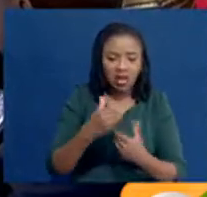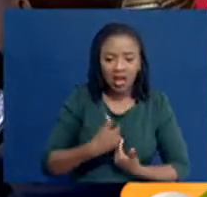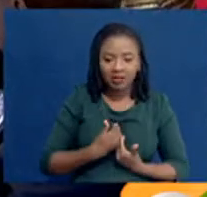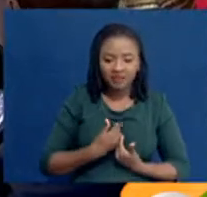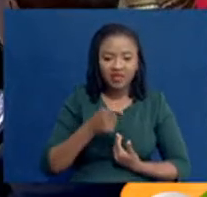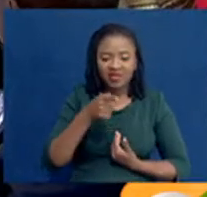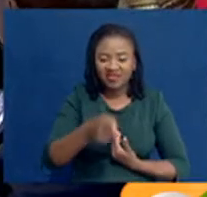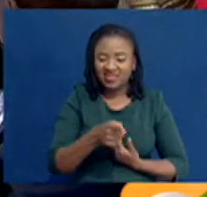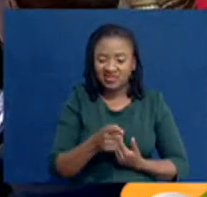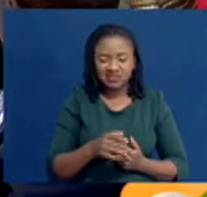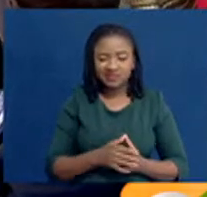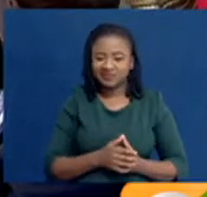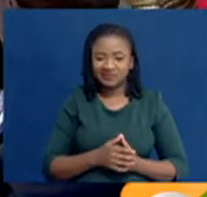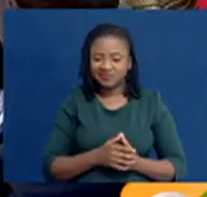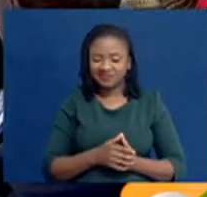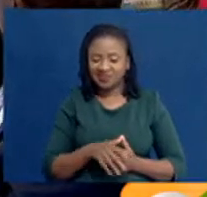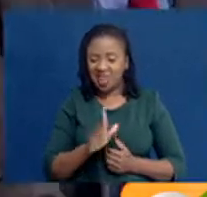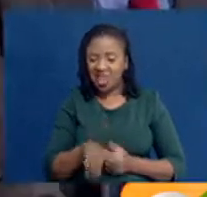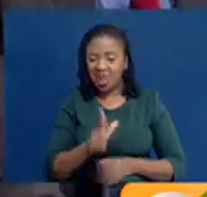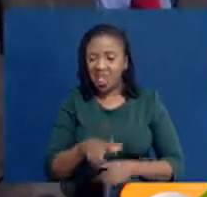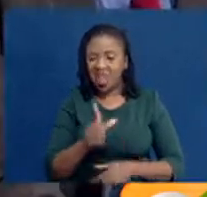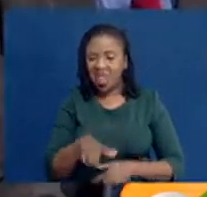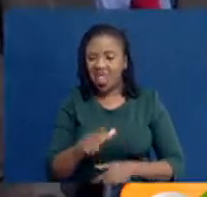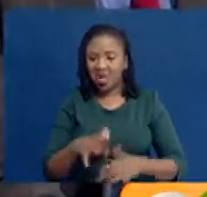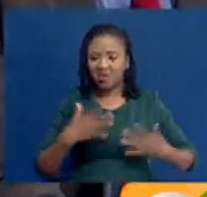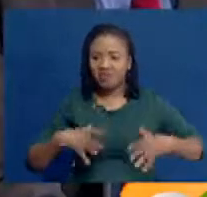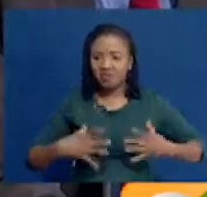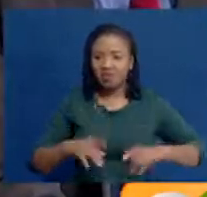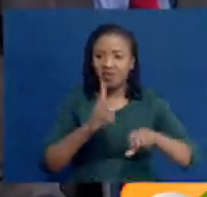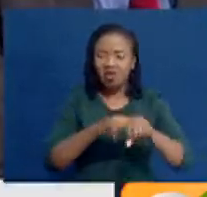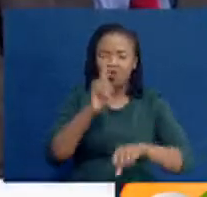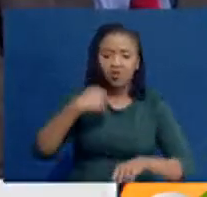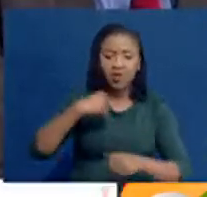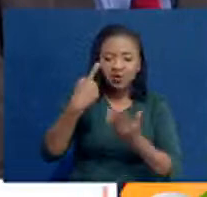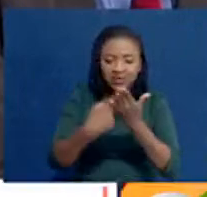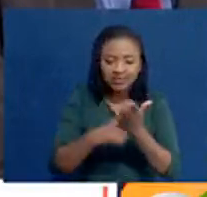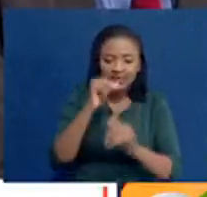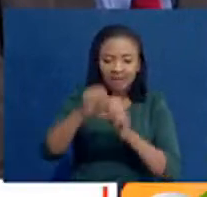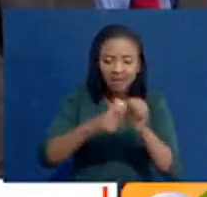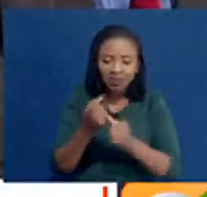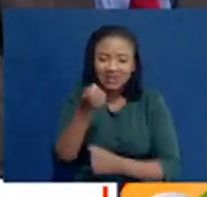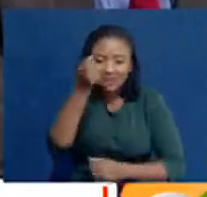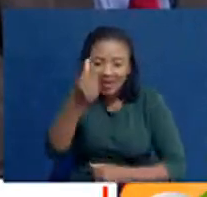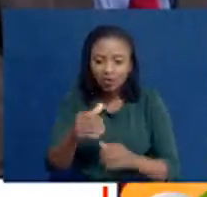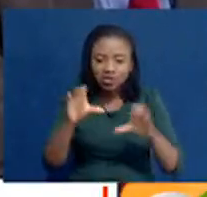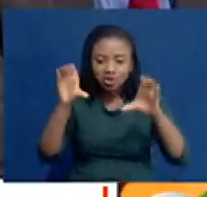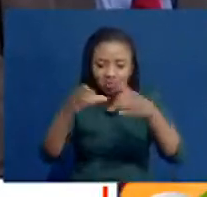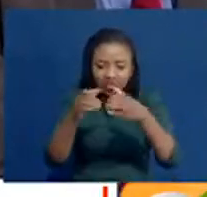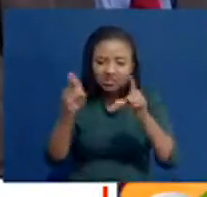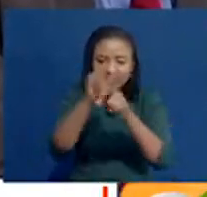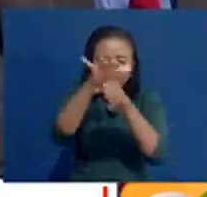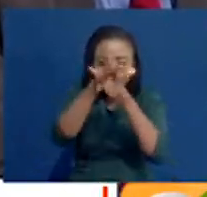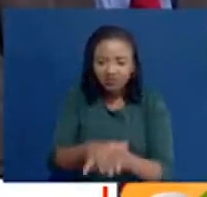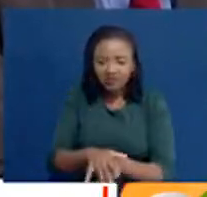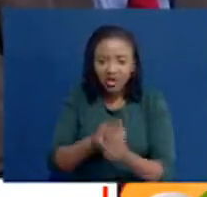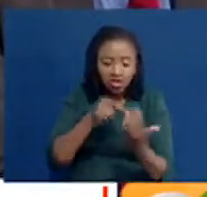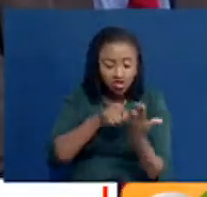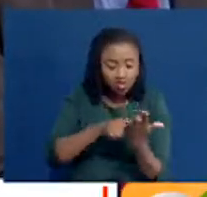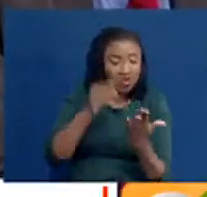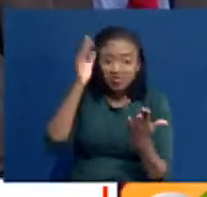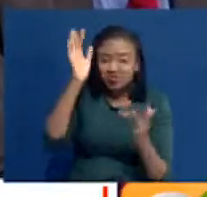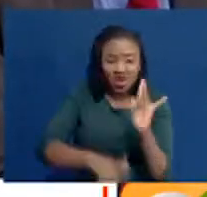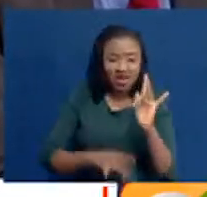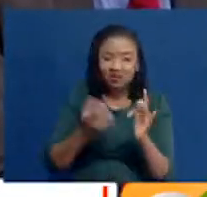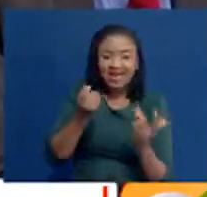was considered second-class citizens. When you talk about minority and marginalization, even in paper, you do not be understood.